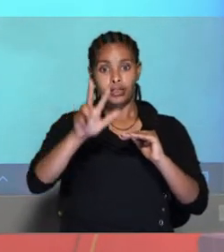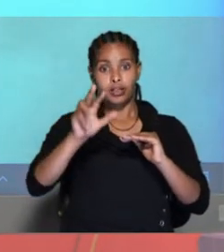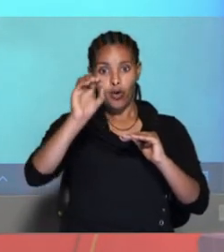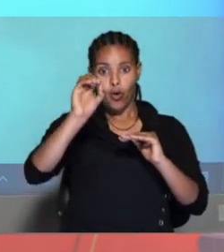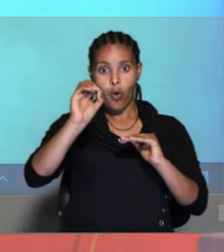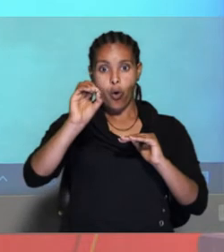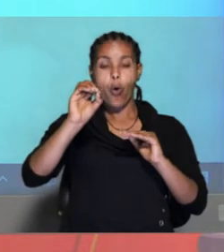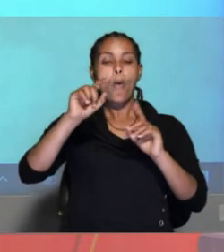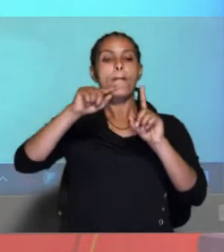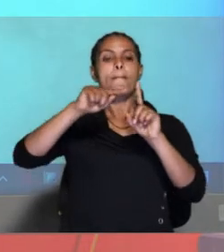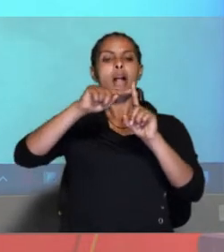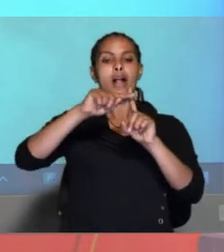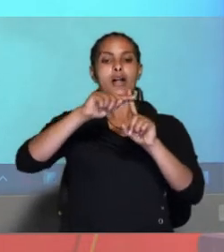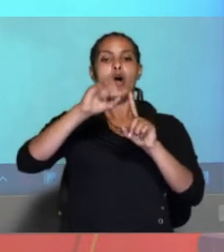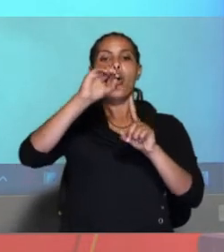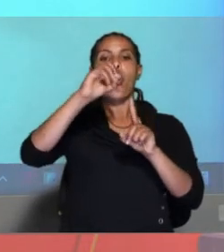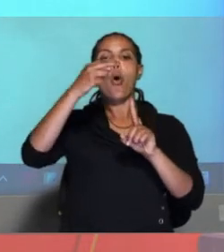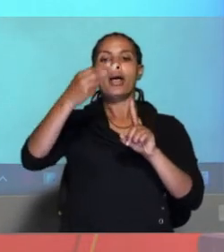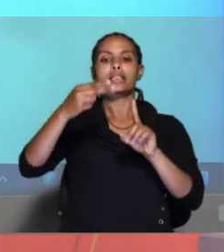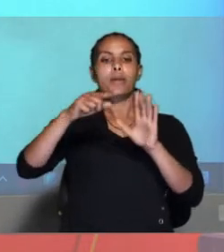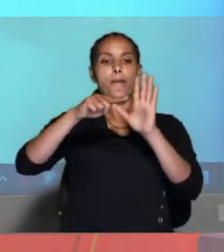plus times